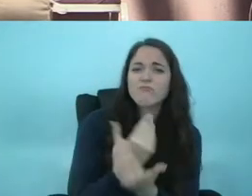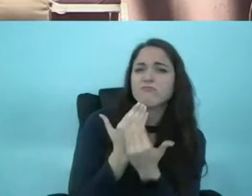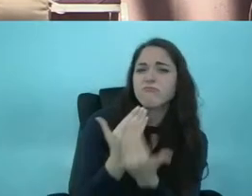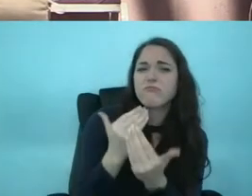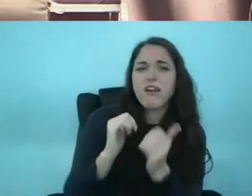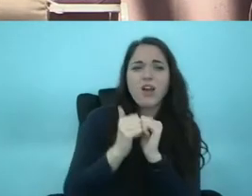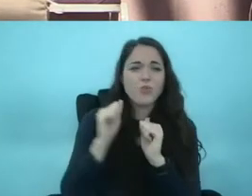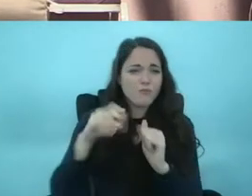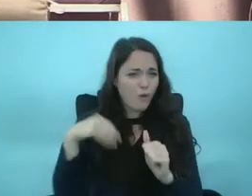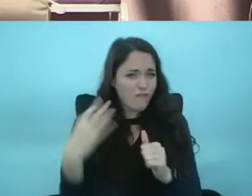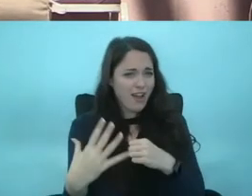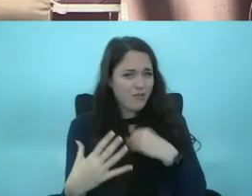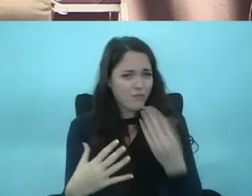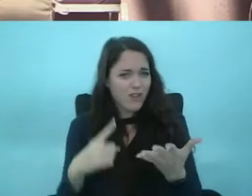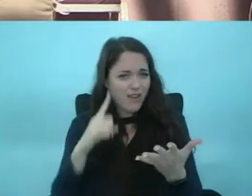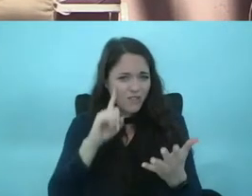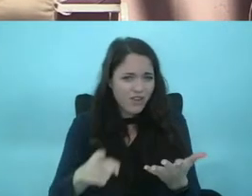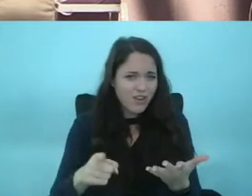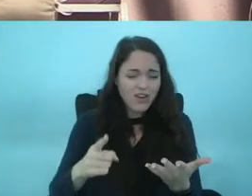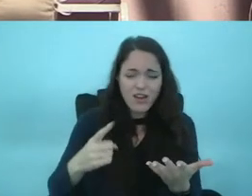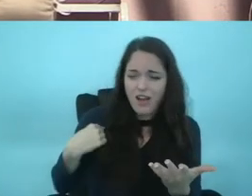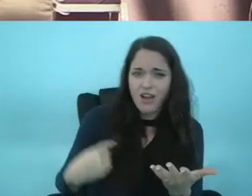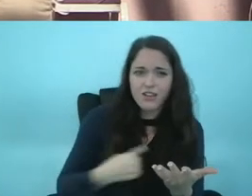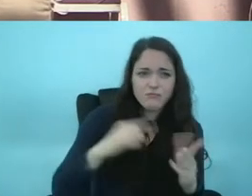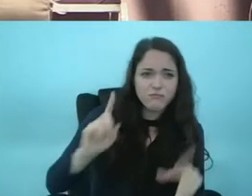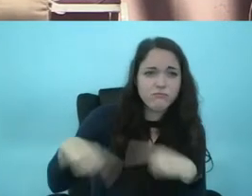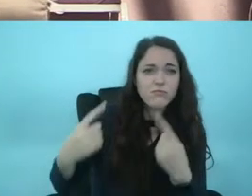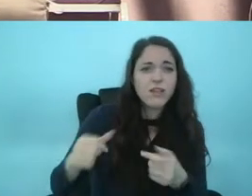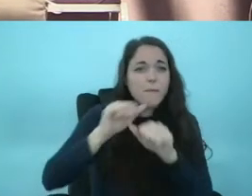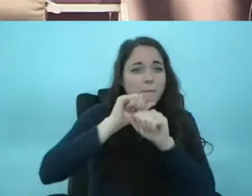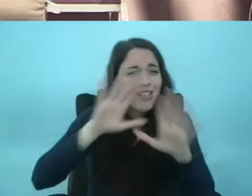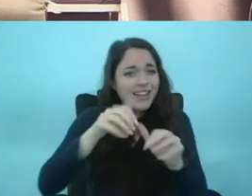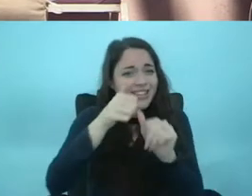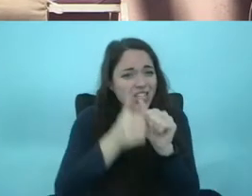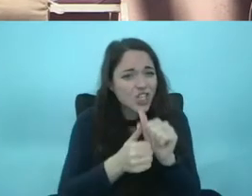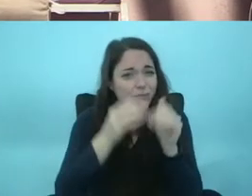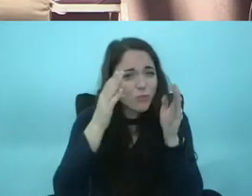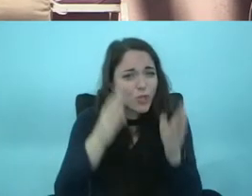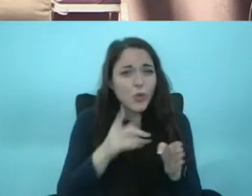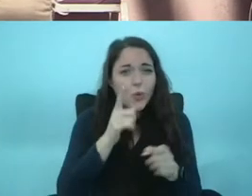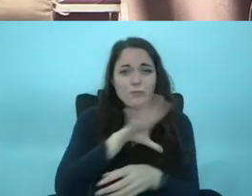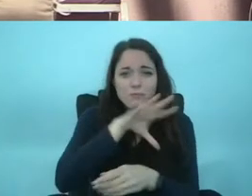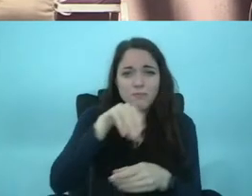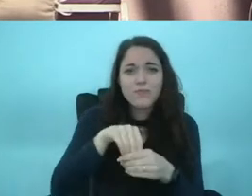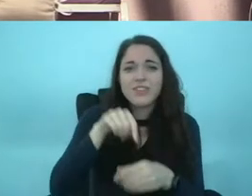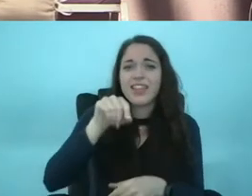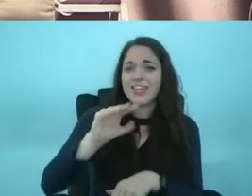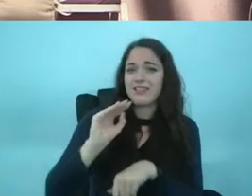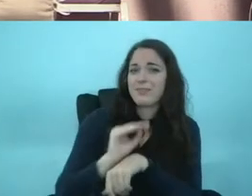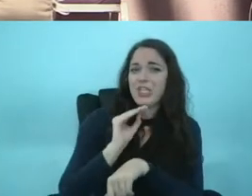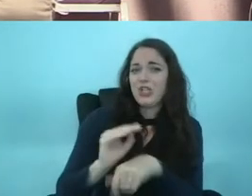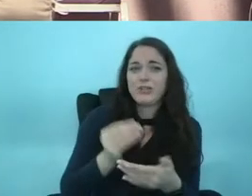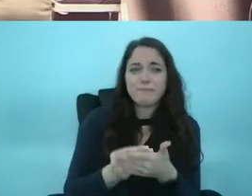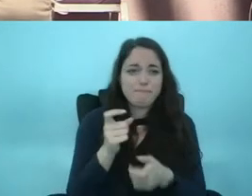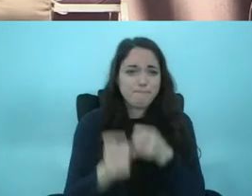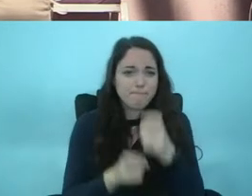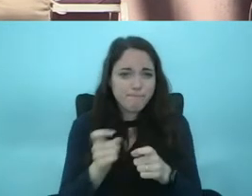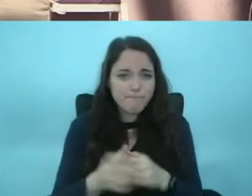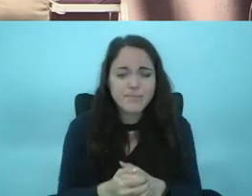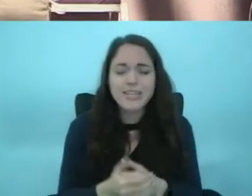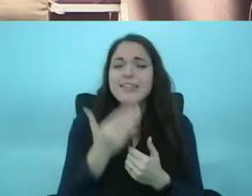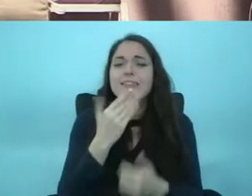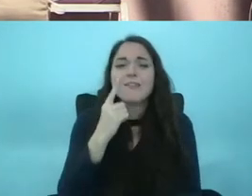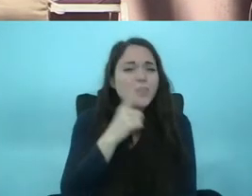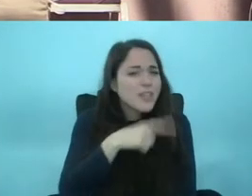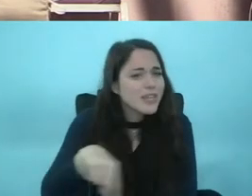every need. Bless each one that is part of this ministry of giving. Thank you for them,